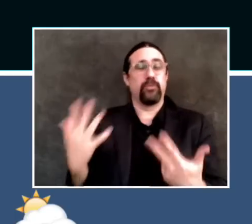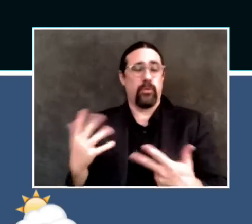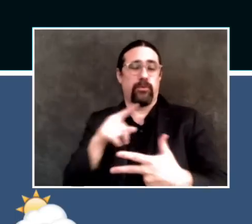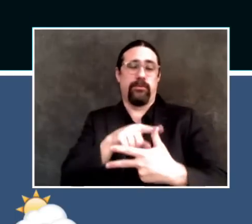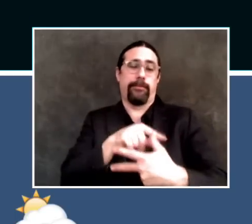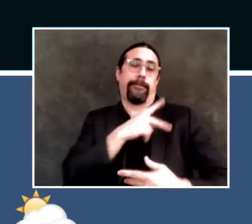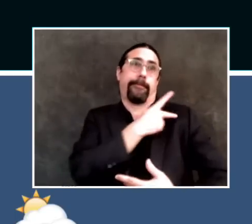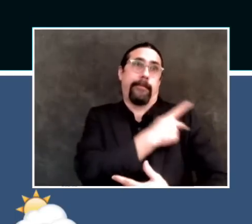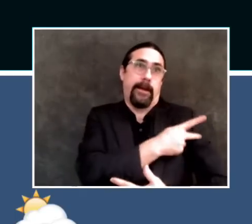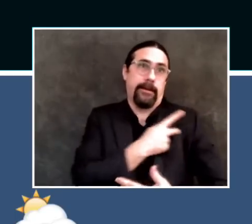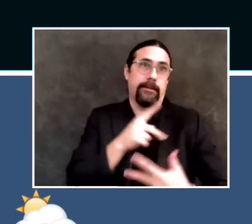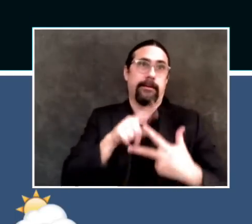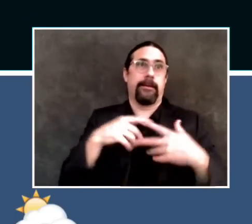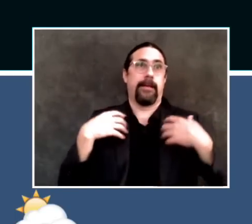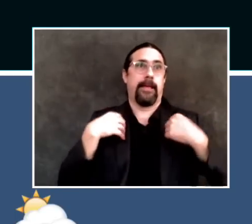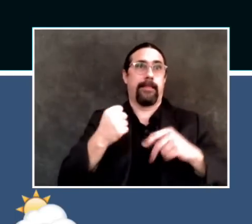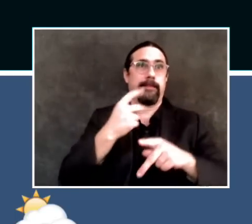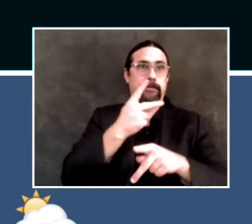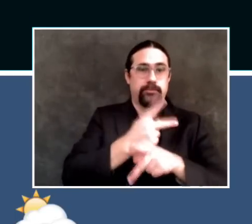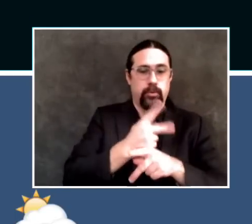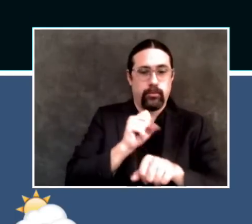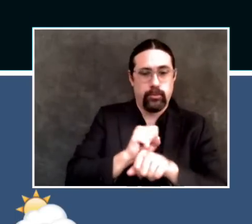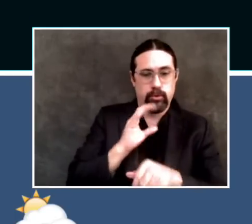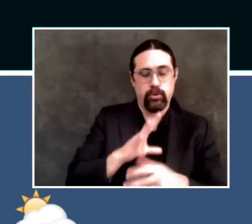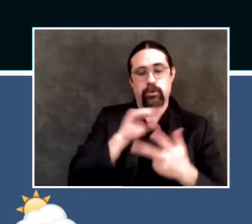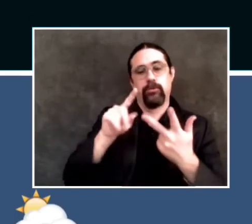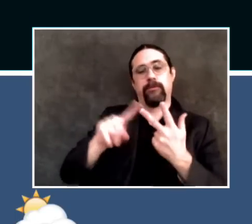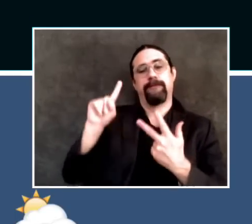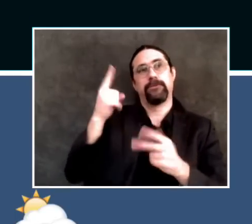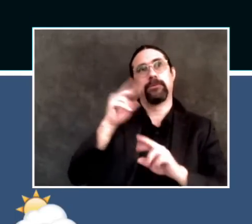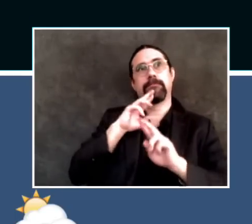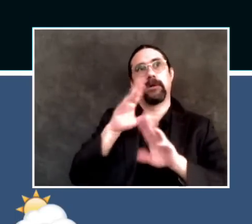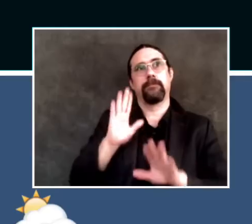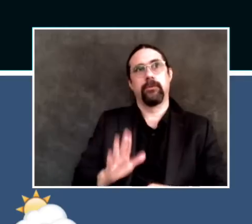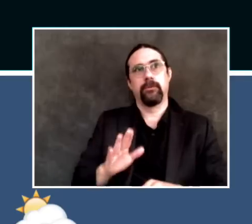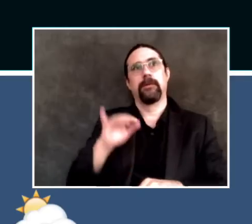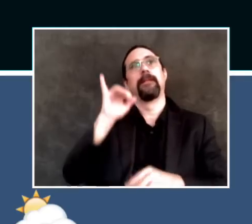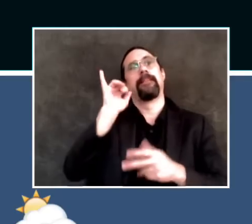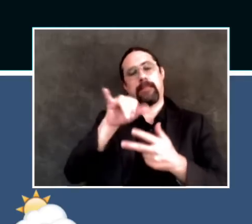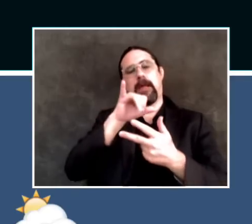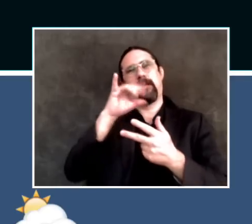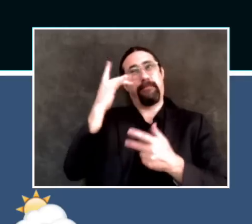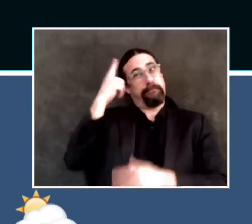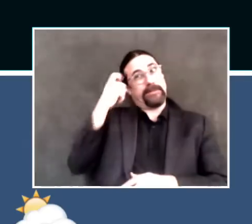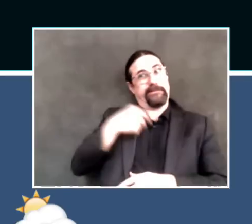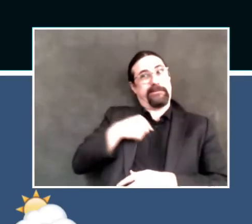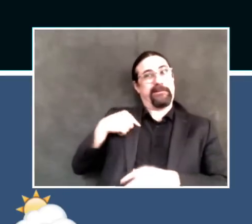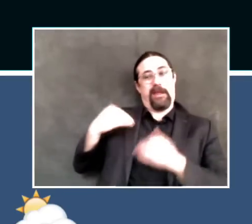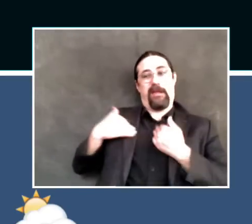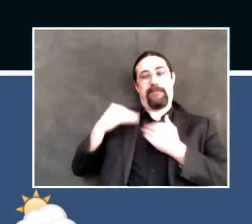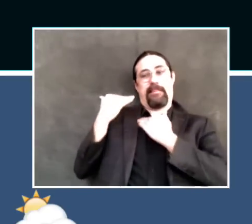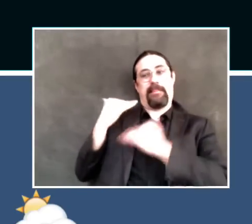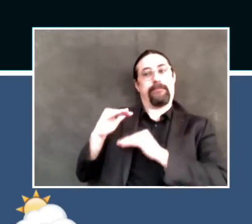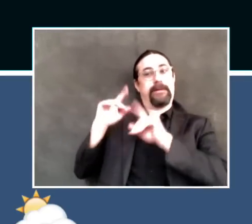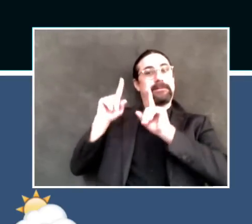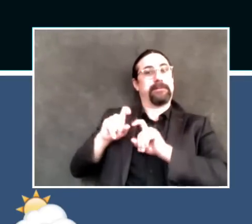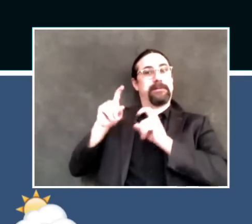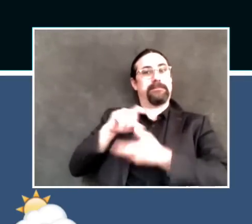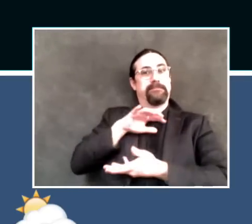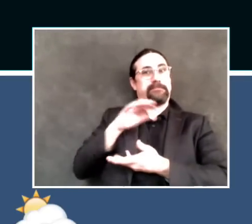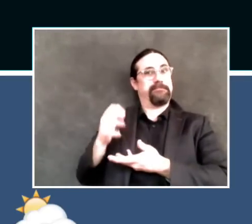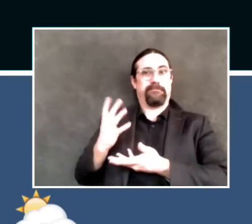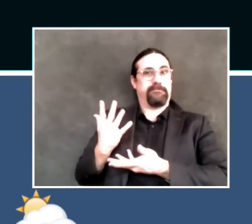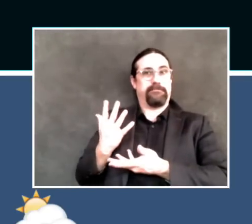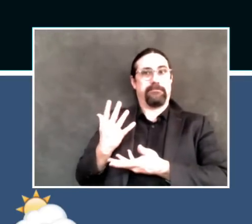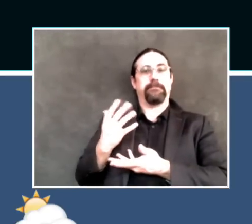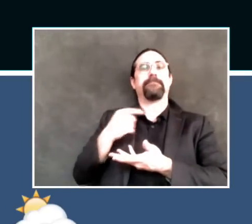to think about the most basic things that we can do to make sure healthcare is there and help is there for those who need it most.